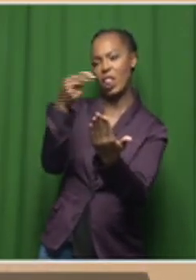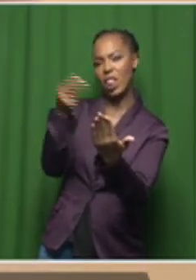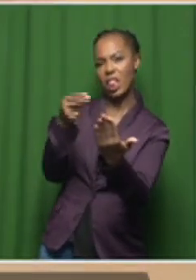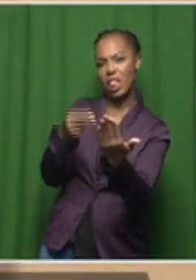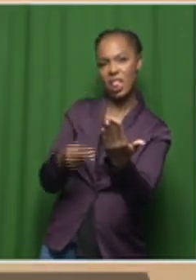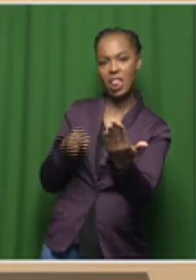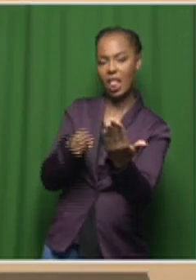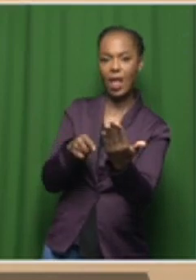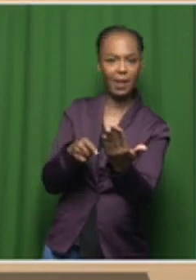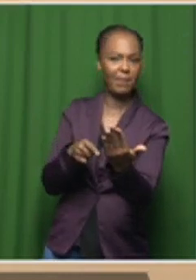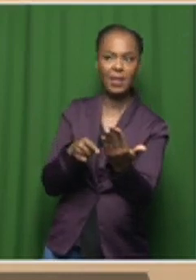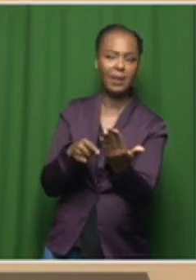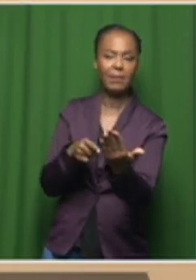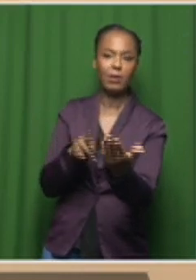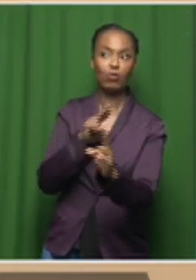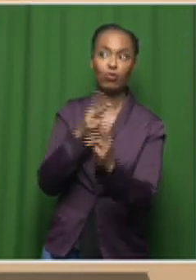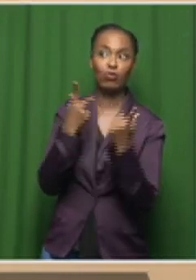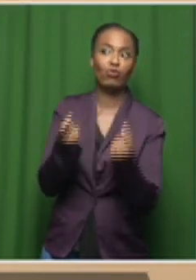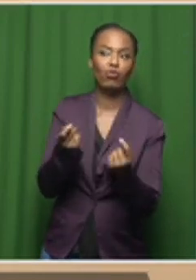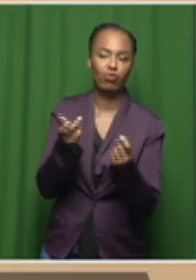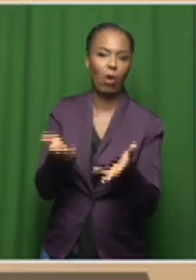and mountains. I don't actually do that.